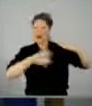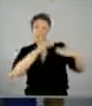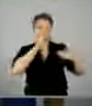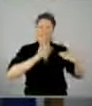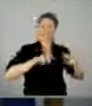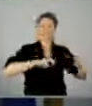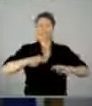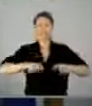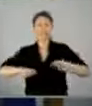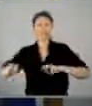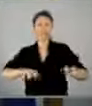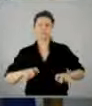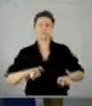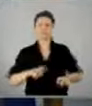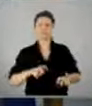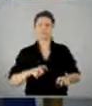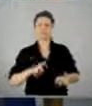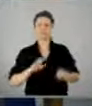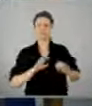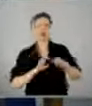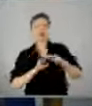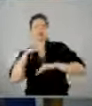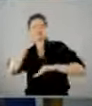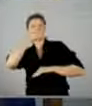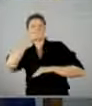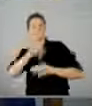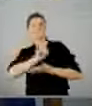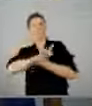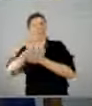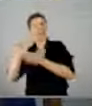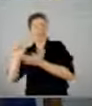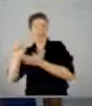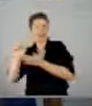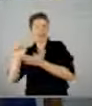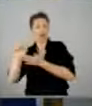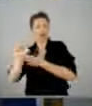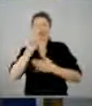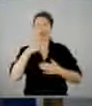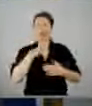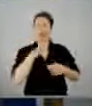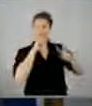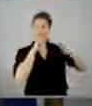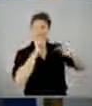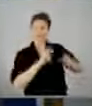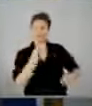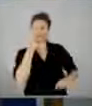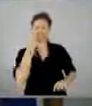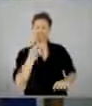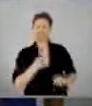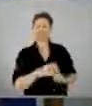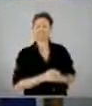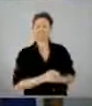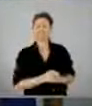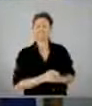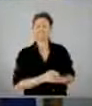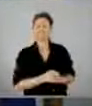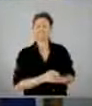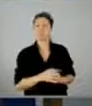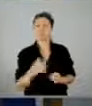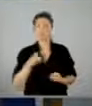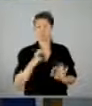included older people later on. But our analysis of the data gives us no reason to